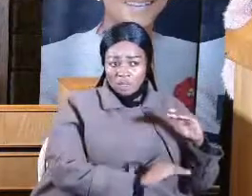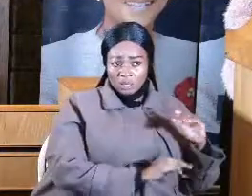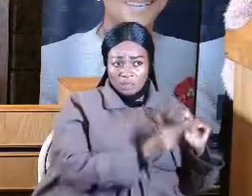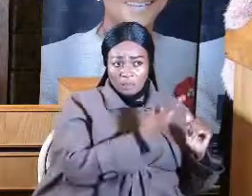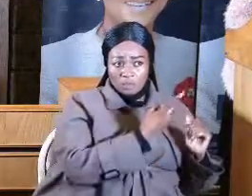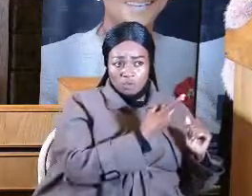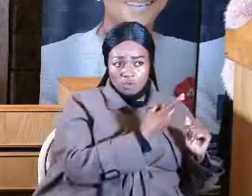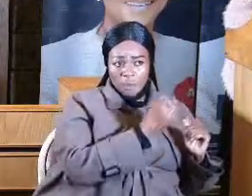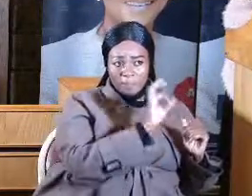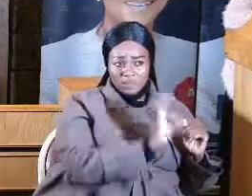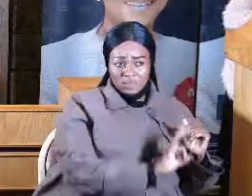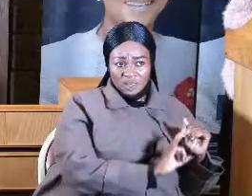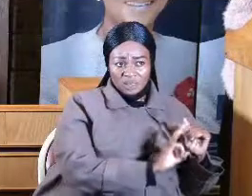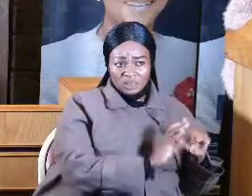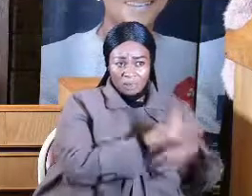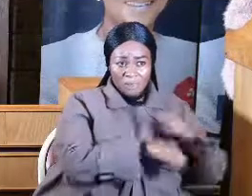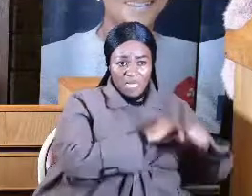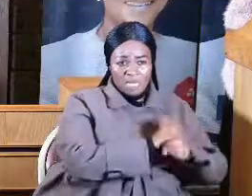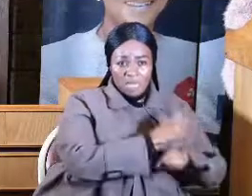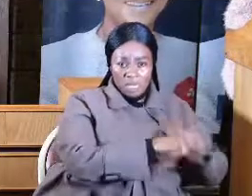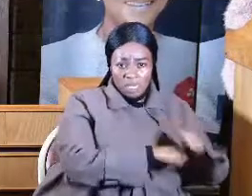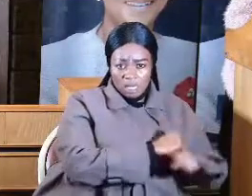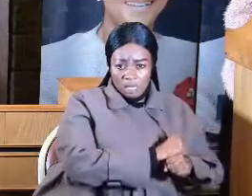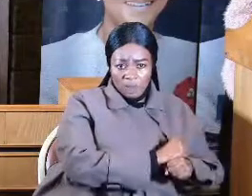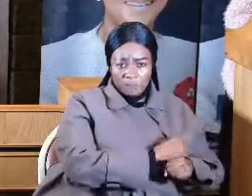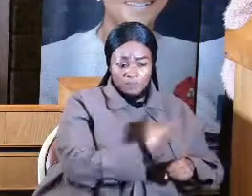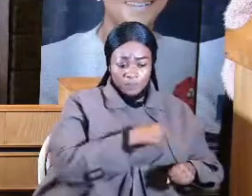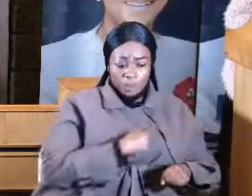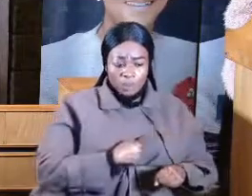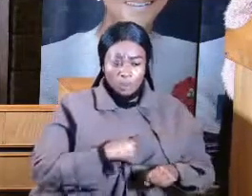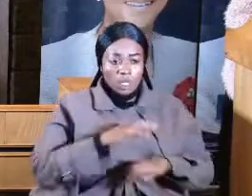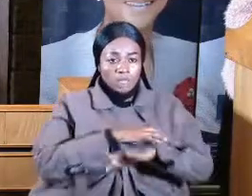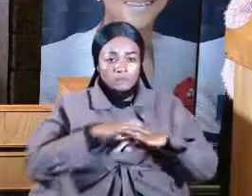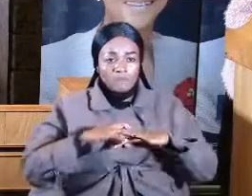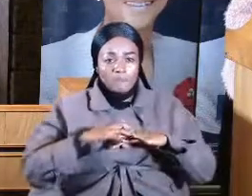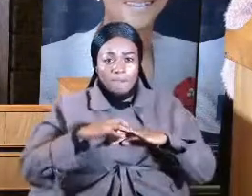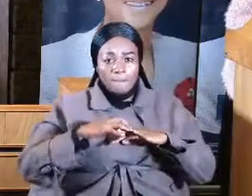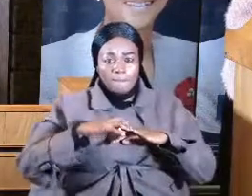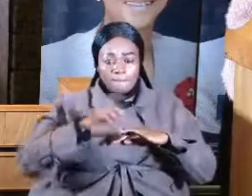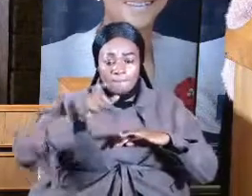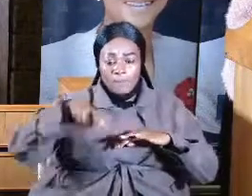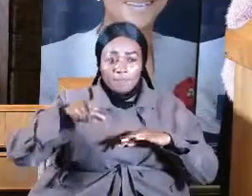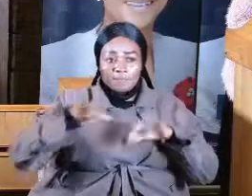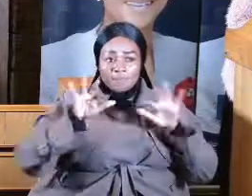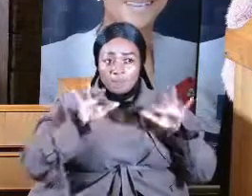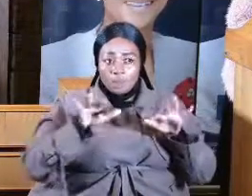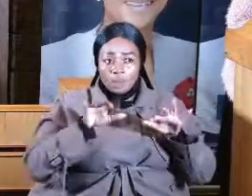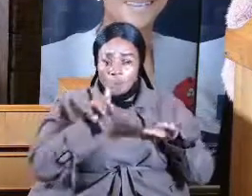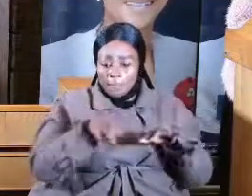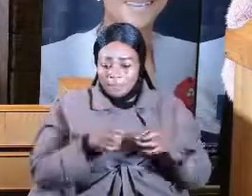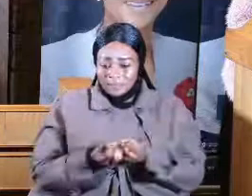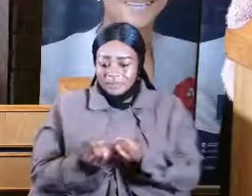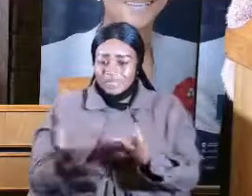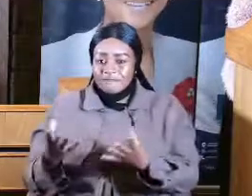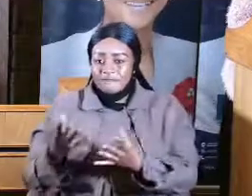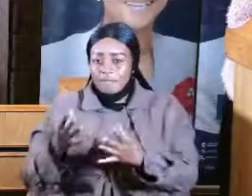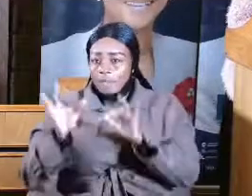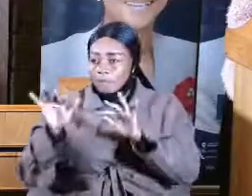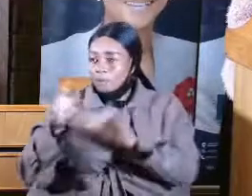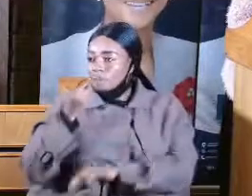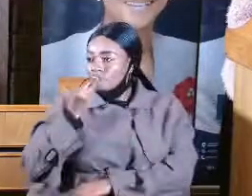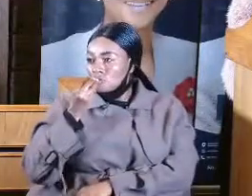annum. And we as farmers, we are obligated to feed the nation.